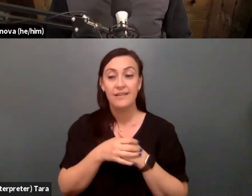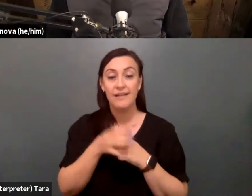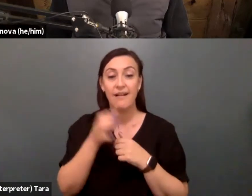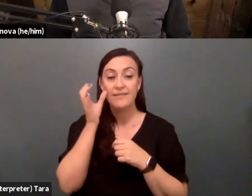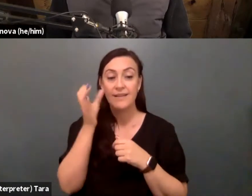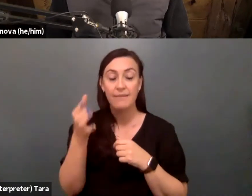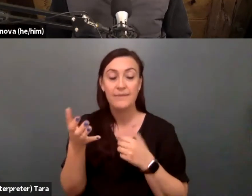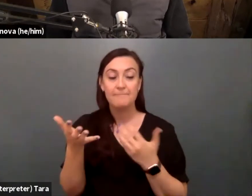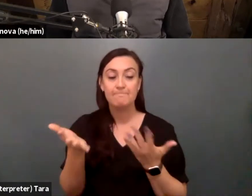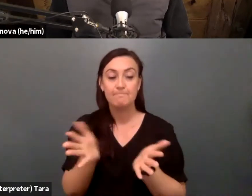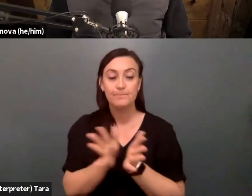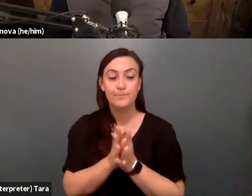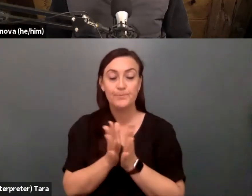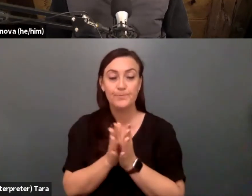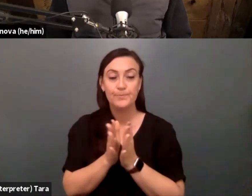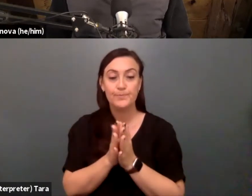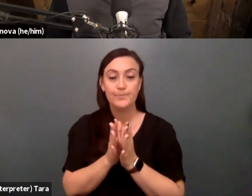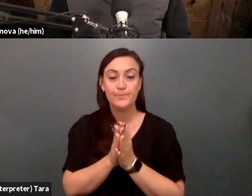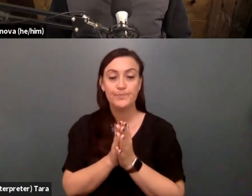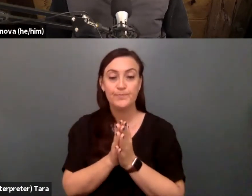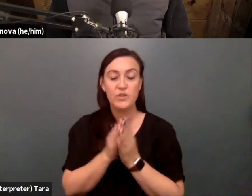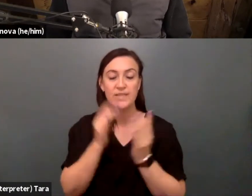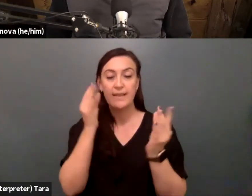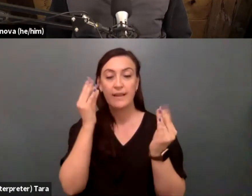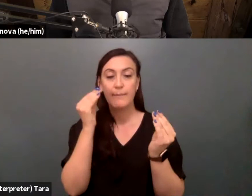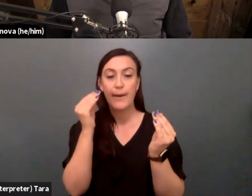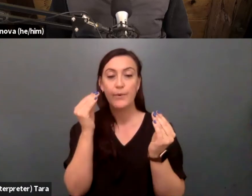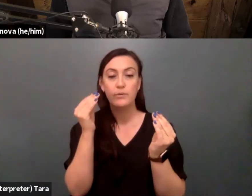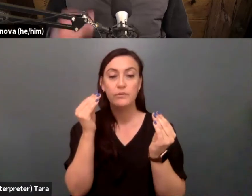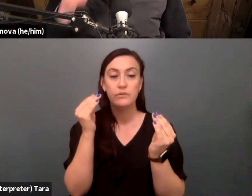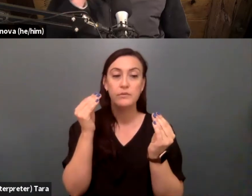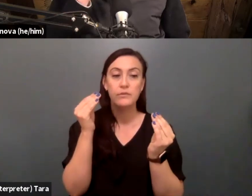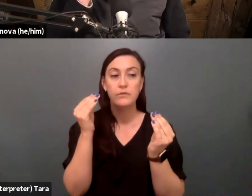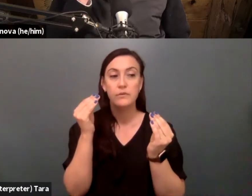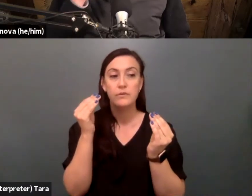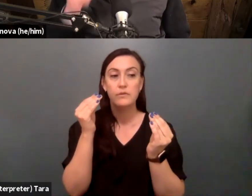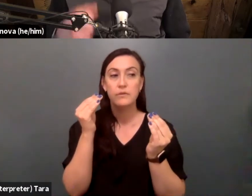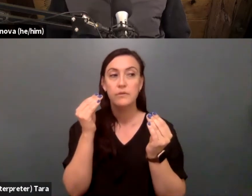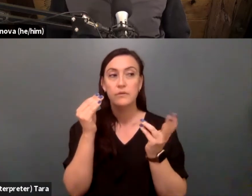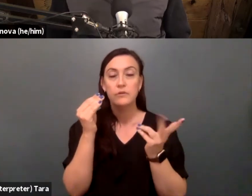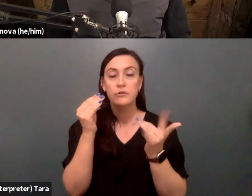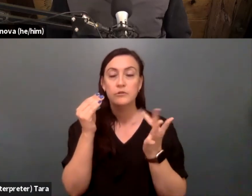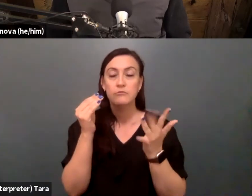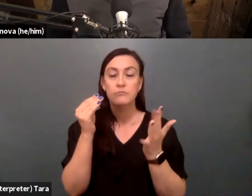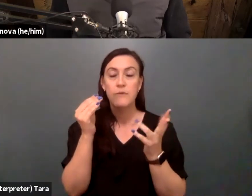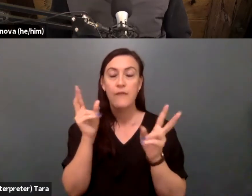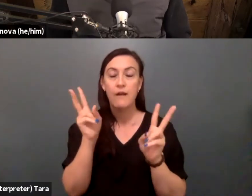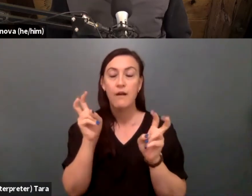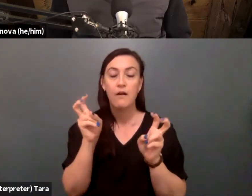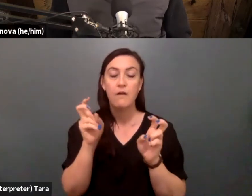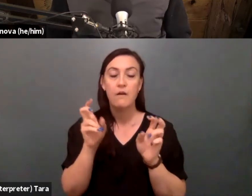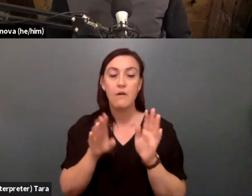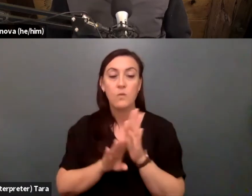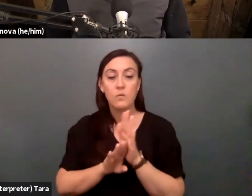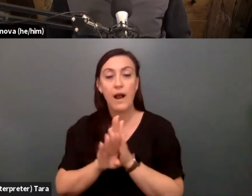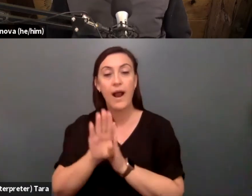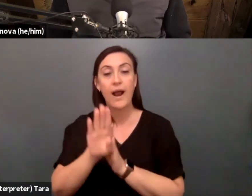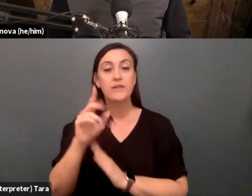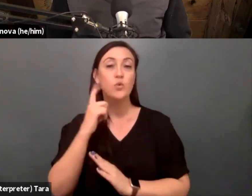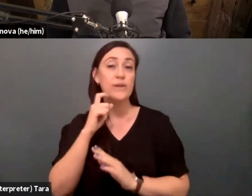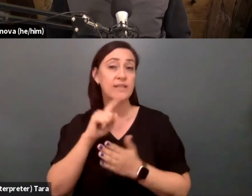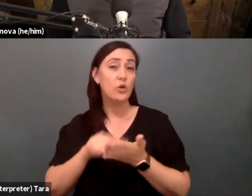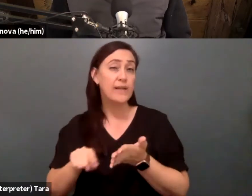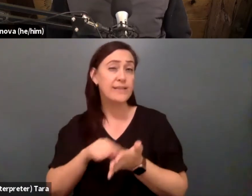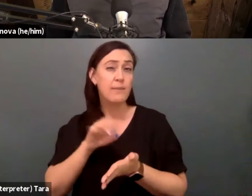concept. I'm just thinking about the rise and even recent criticism of